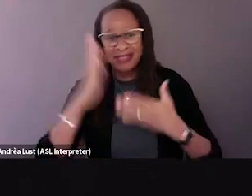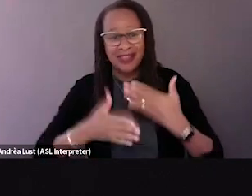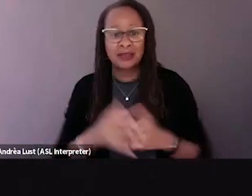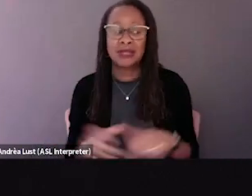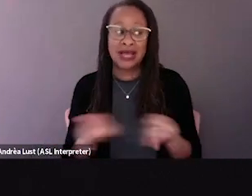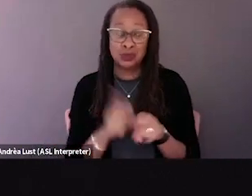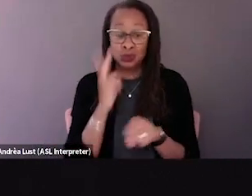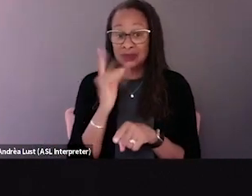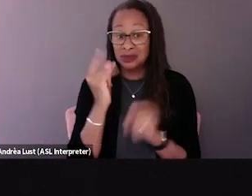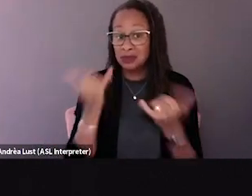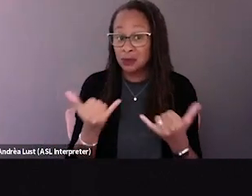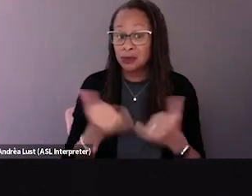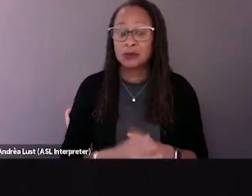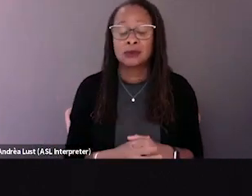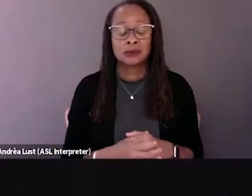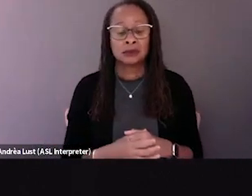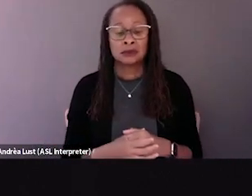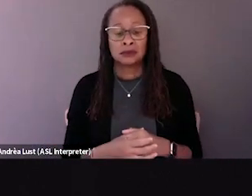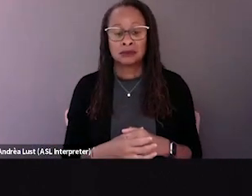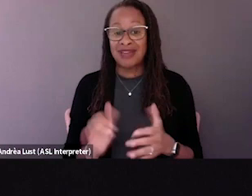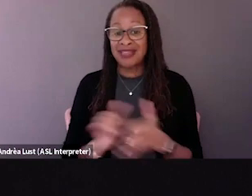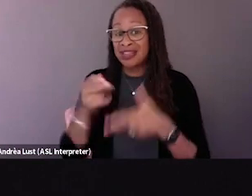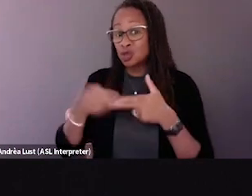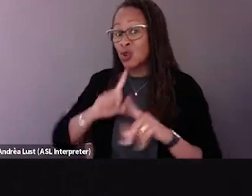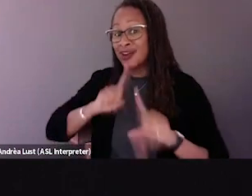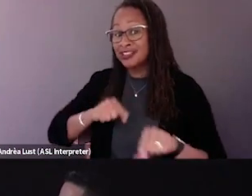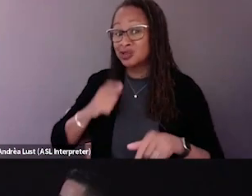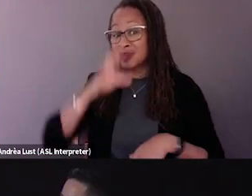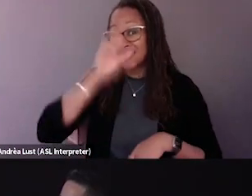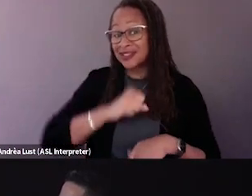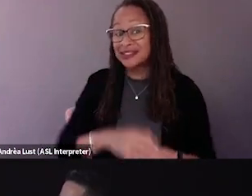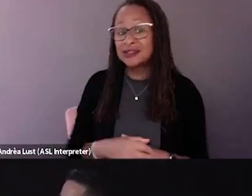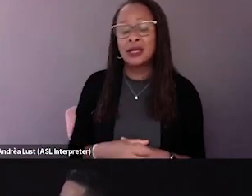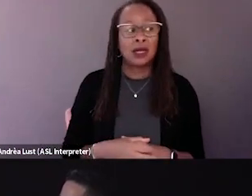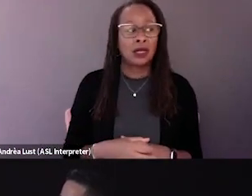right now. And so that's the short answer, I guess. It's,